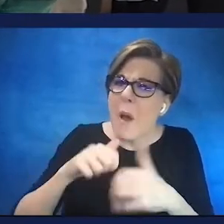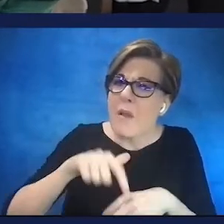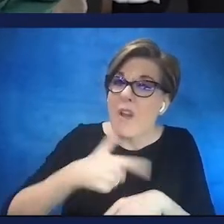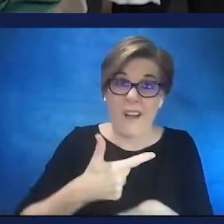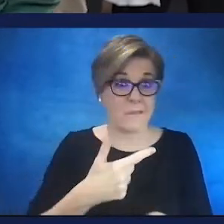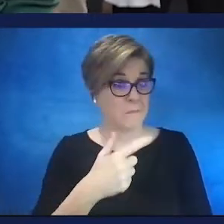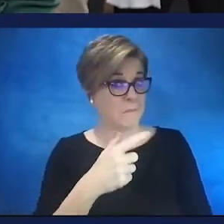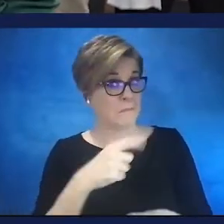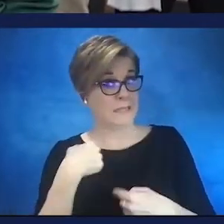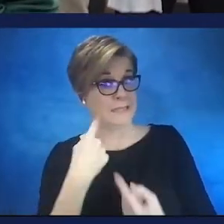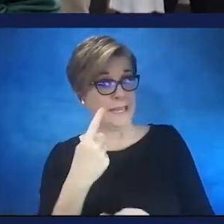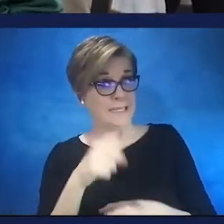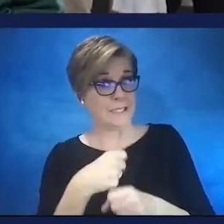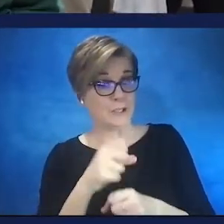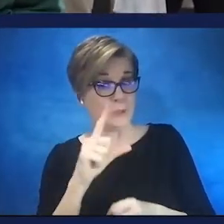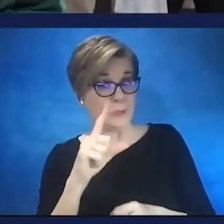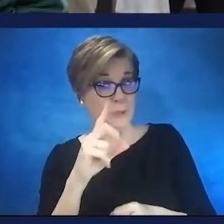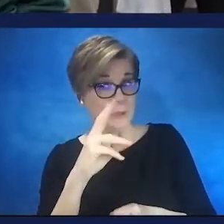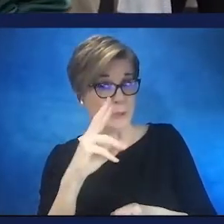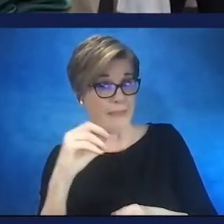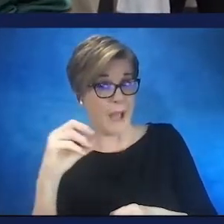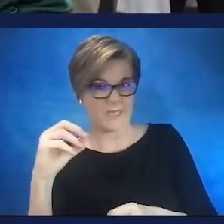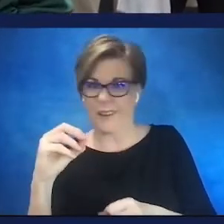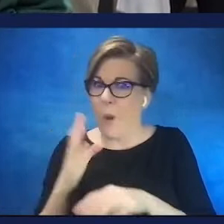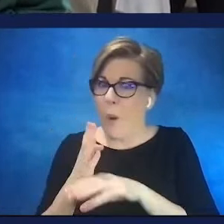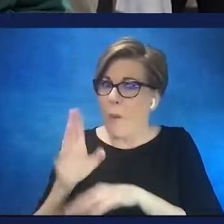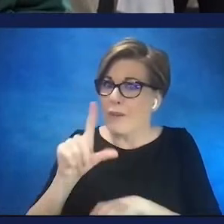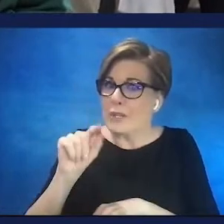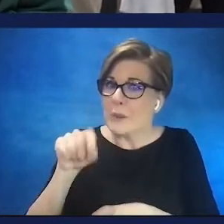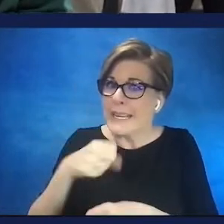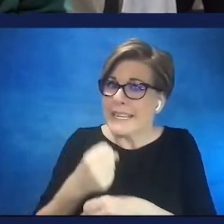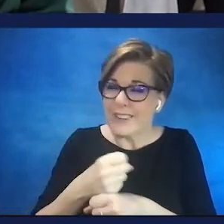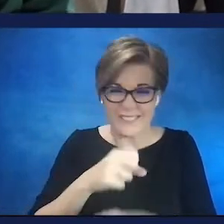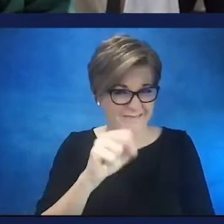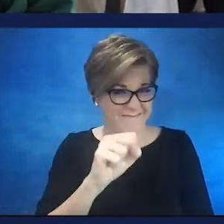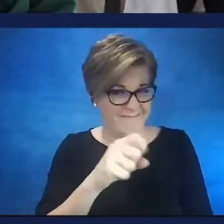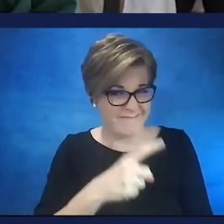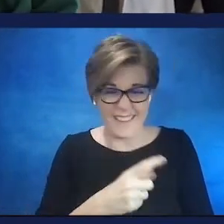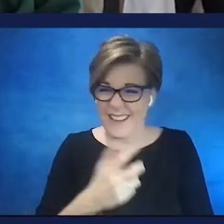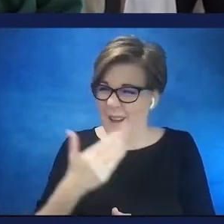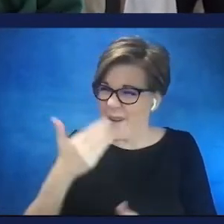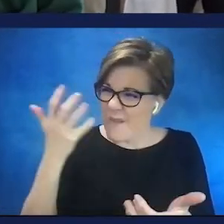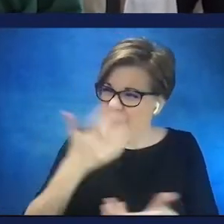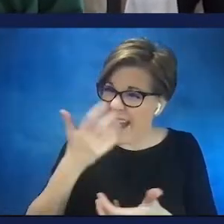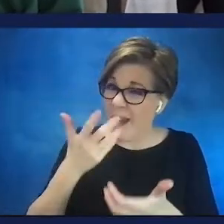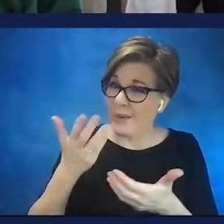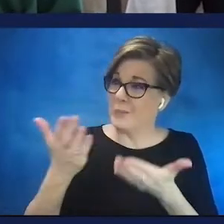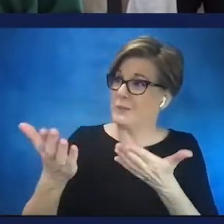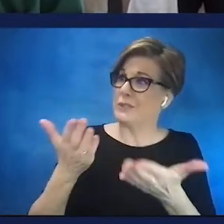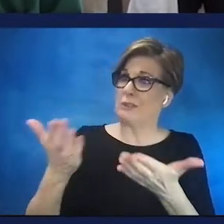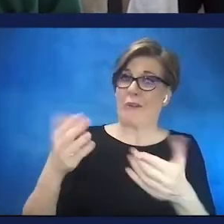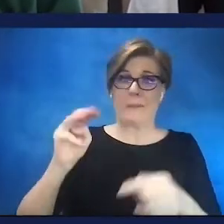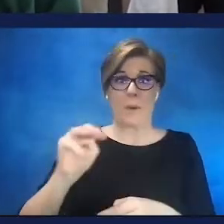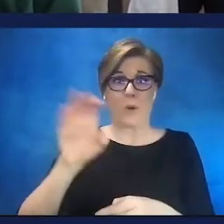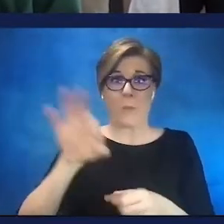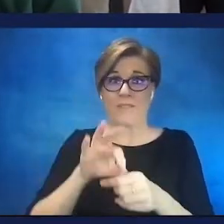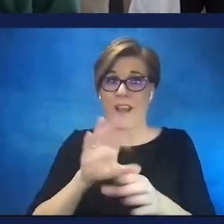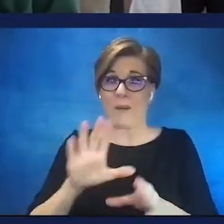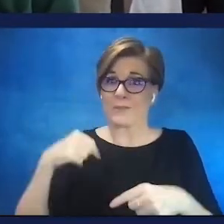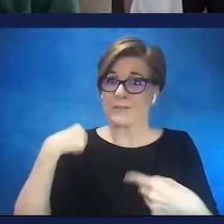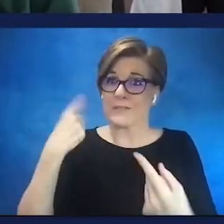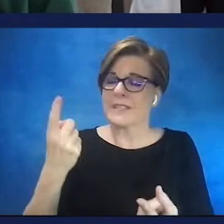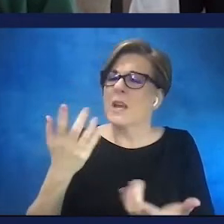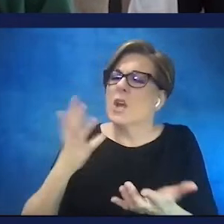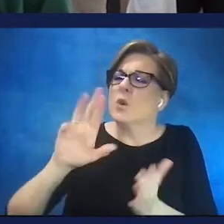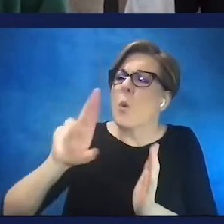2000. So over 20 years. That's correct. Wow, that's a lot of service that you've provided to Maricopa County voters. So what role have